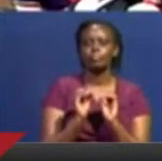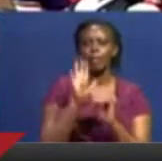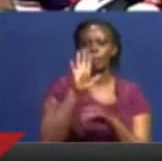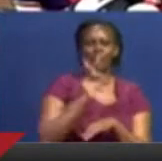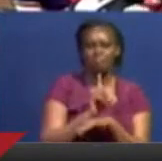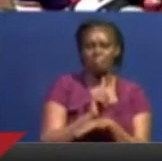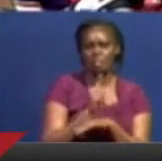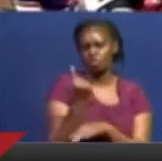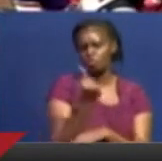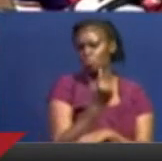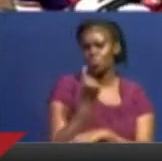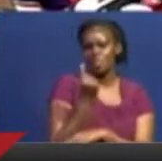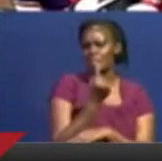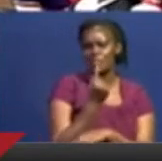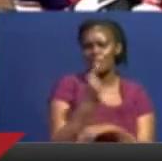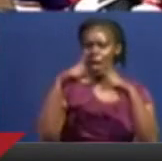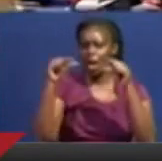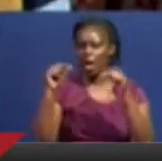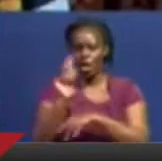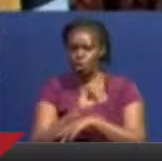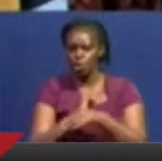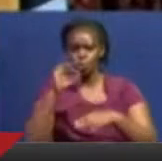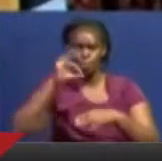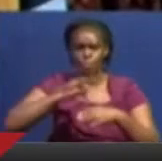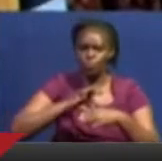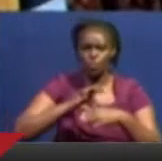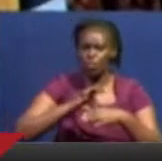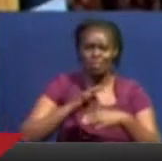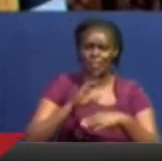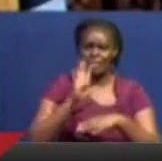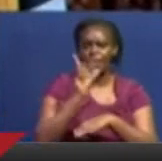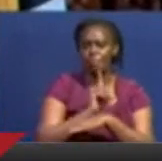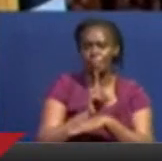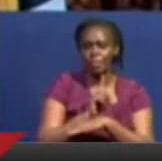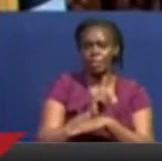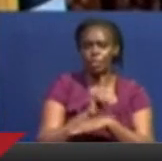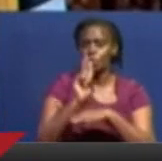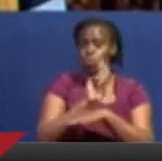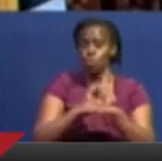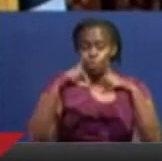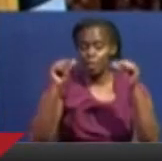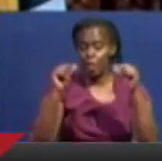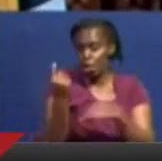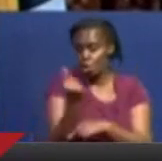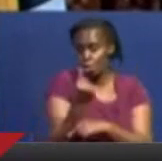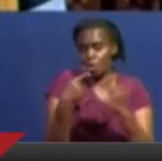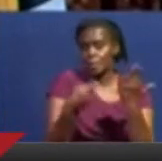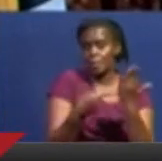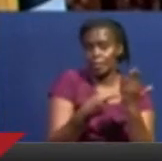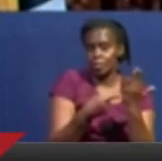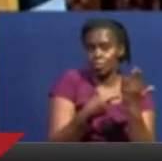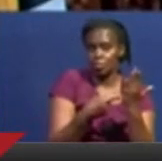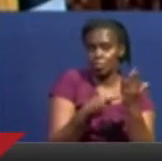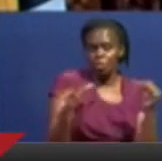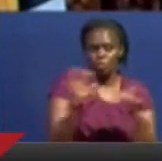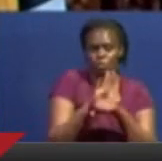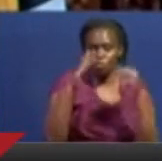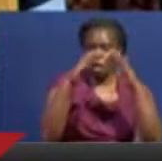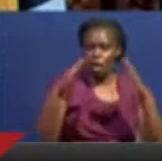than 5 minutes. I'm sure you know this. So since the House is nearly